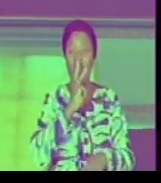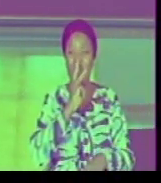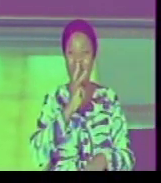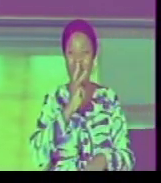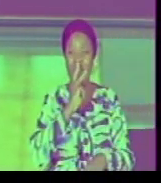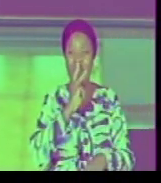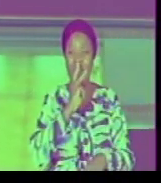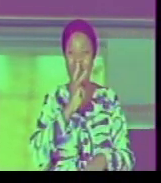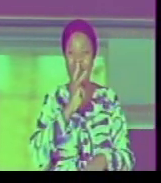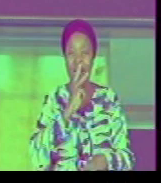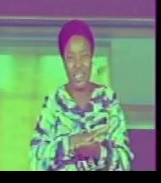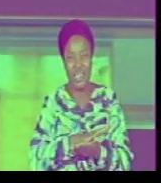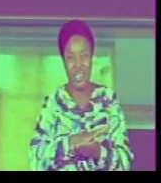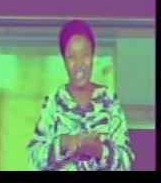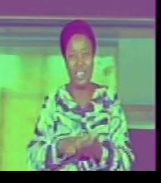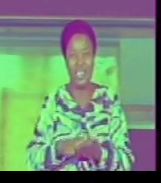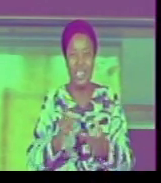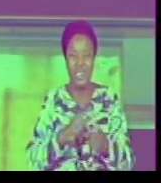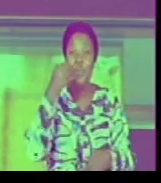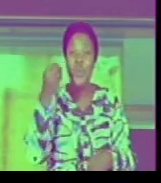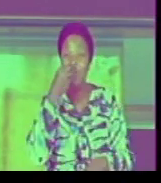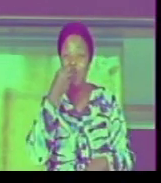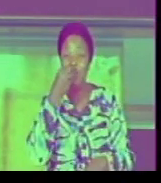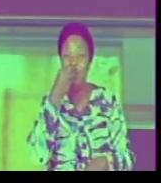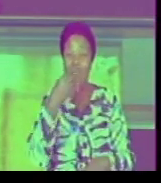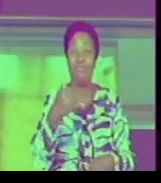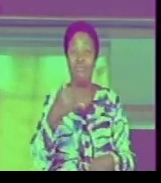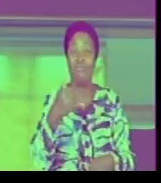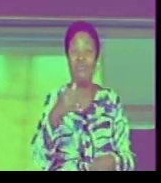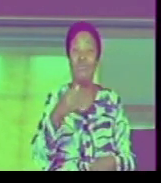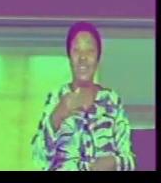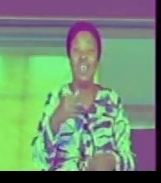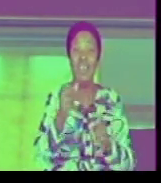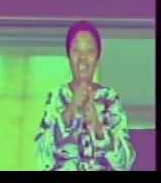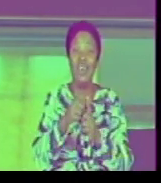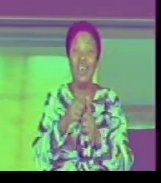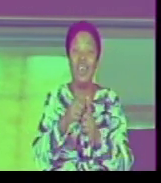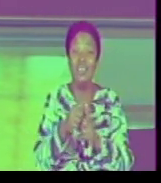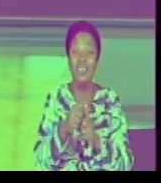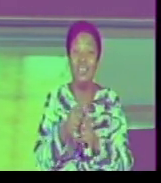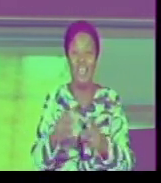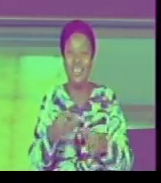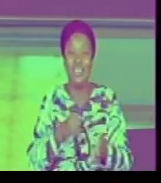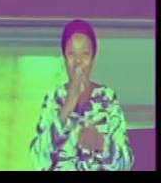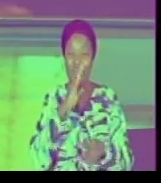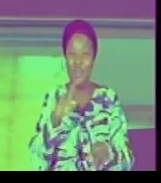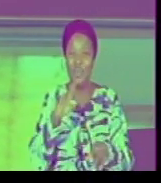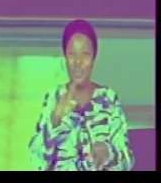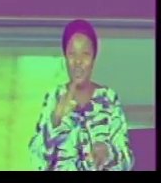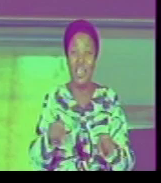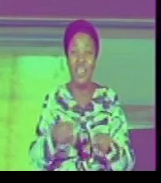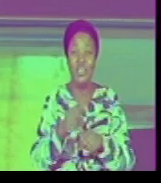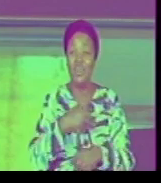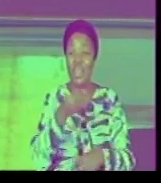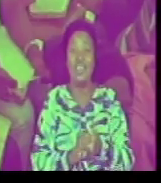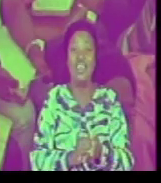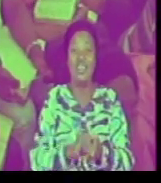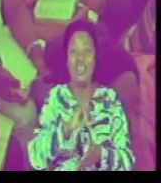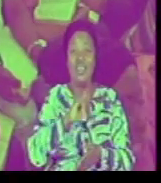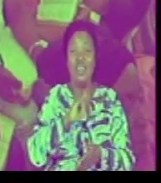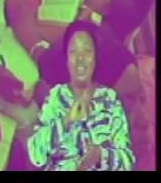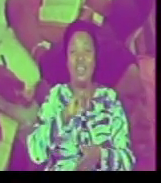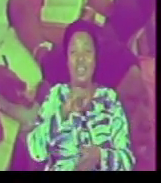rice. It will be like you are eating jollof rice. Holiness will be easy this year in